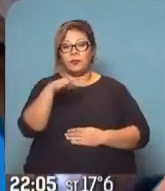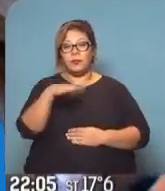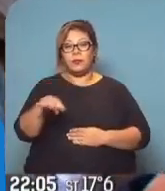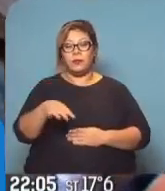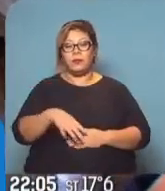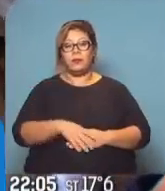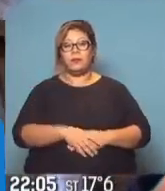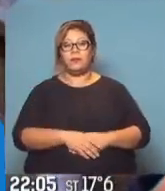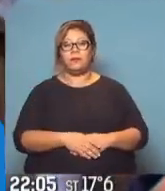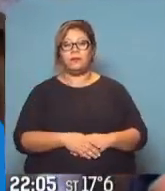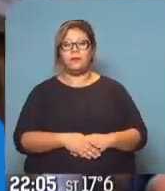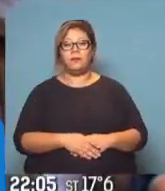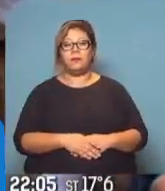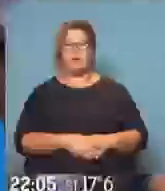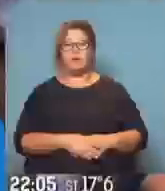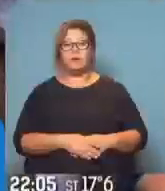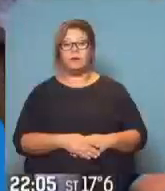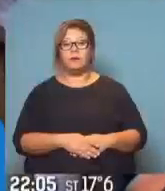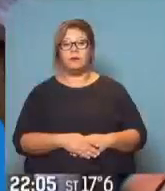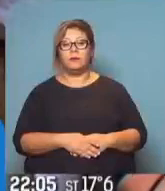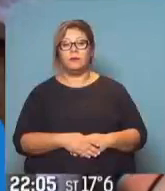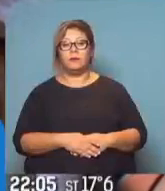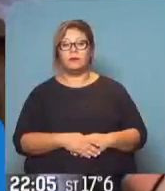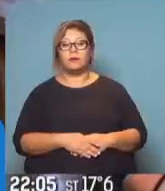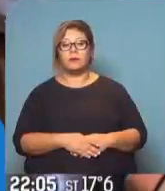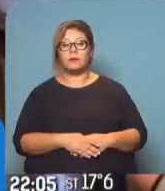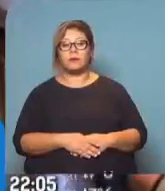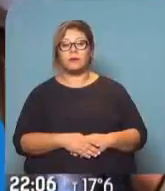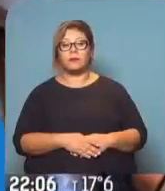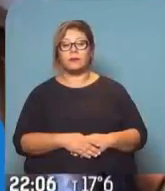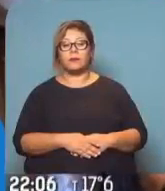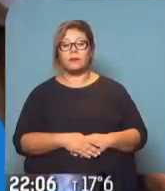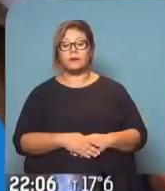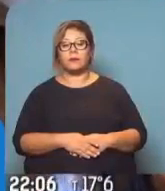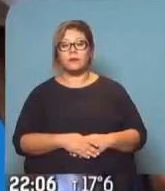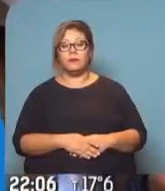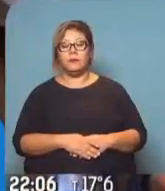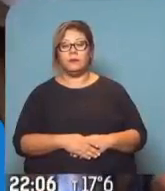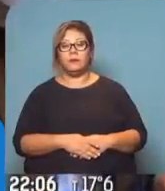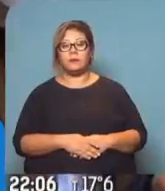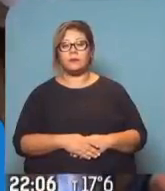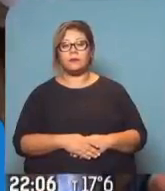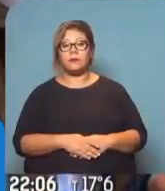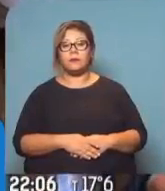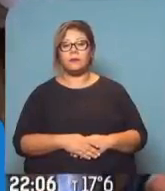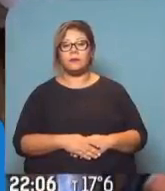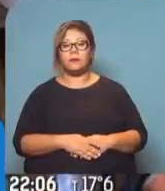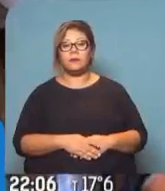has conspired with Chelsea Manning in relation to the materials that were published by WikiLeaks in 2010.